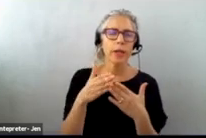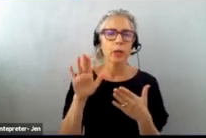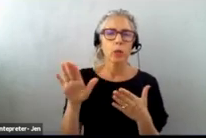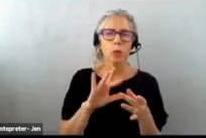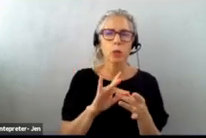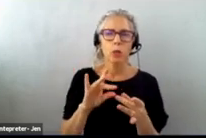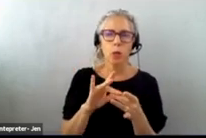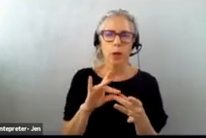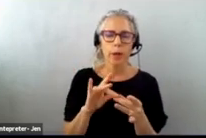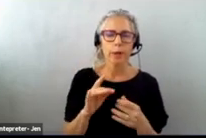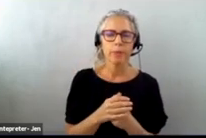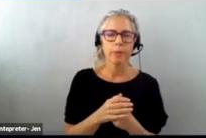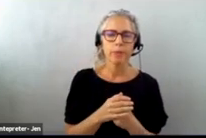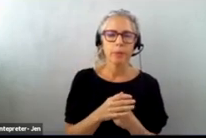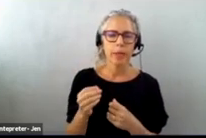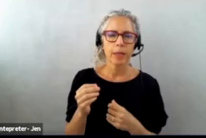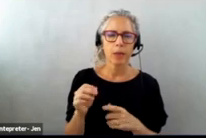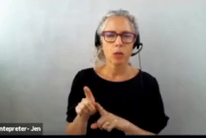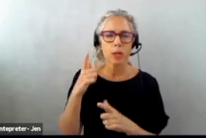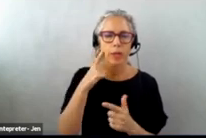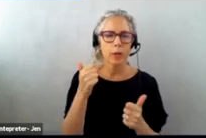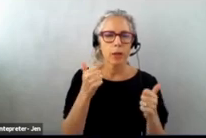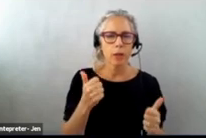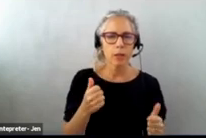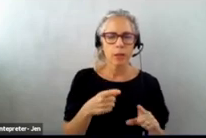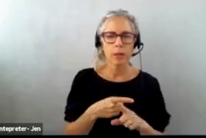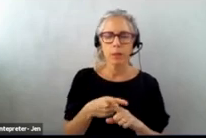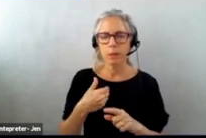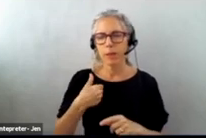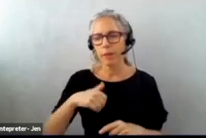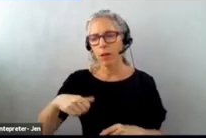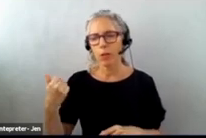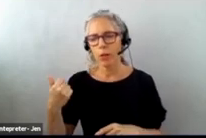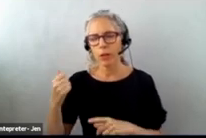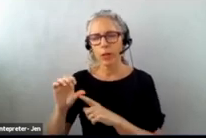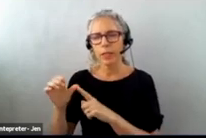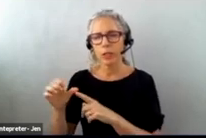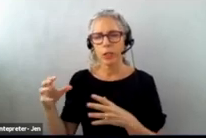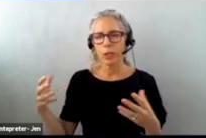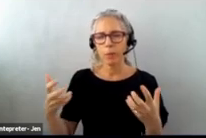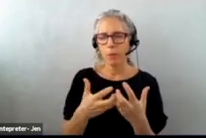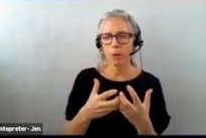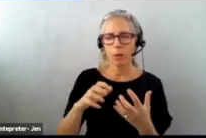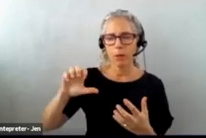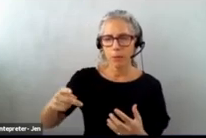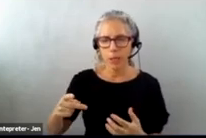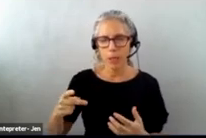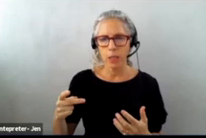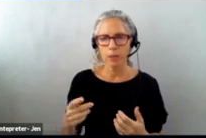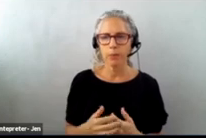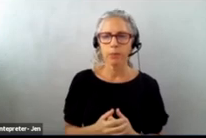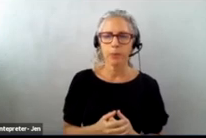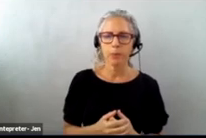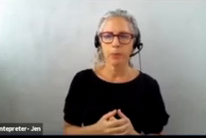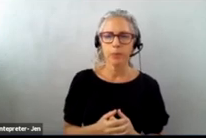story and the fact that, you know, hearing loss also does sometimes have other, you know, conditions that are part of it. As you said, you know,